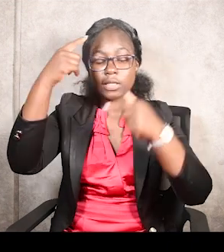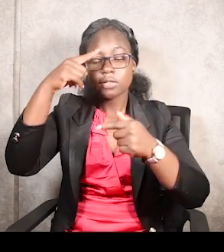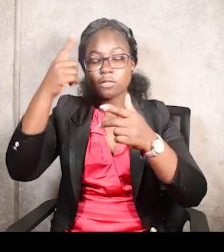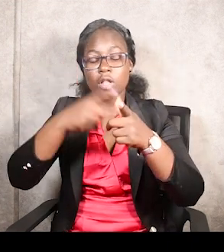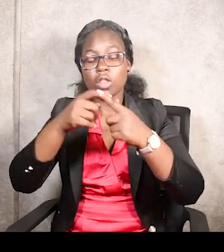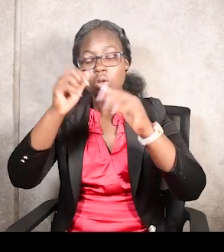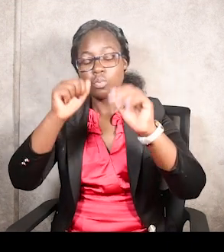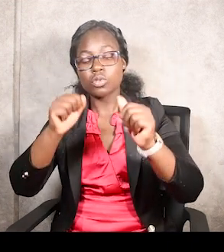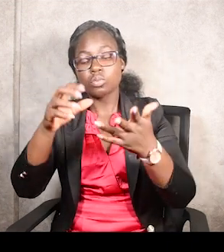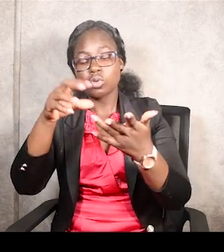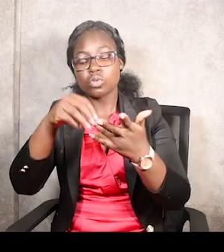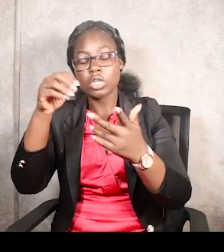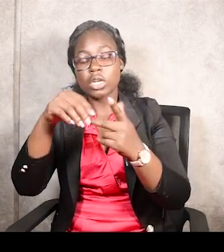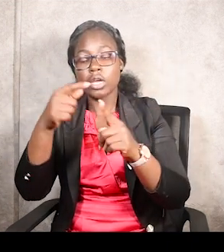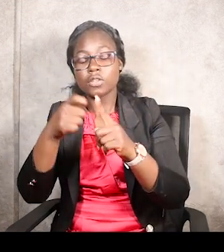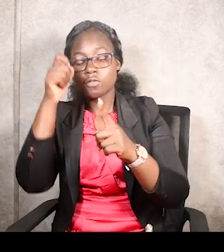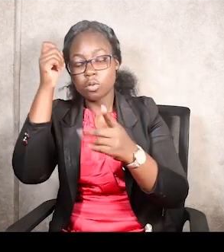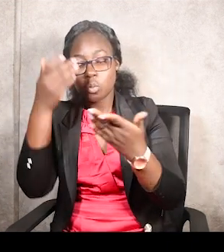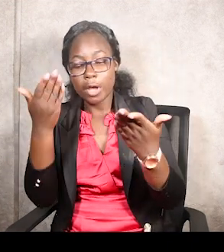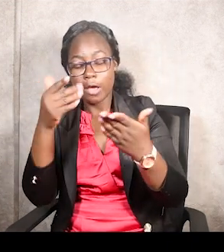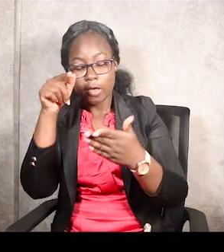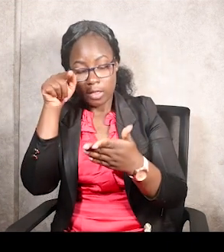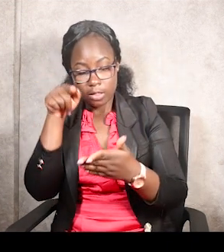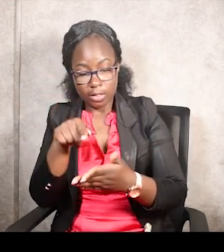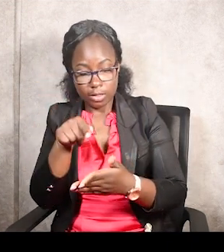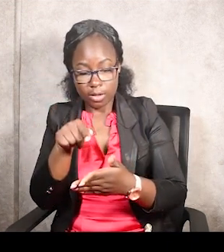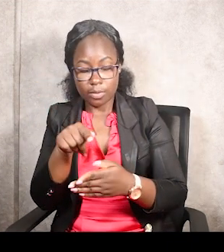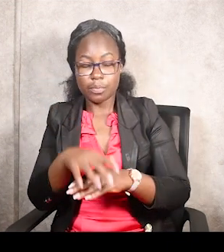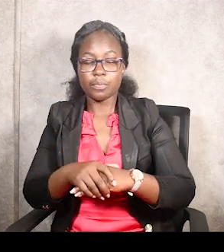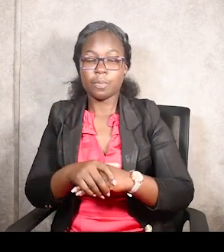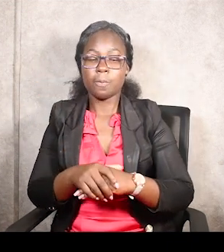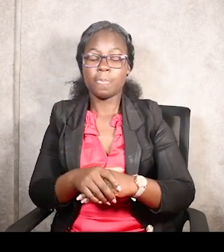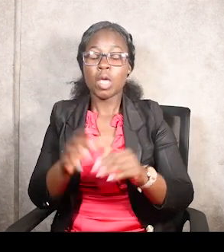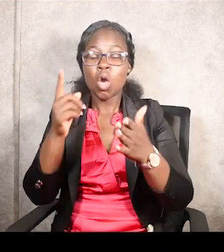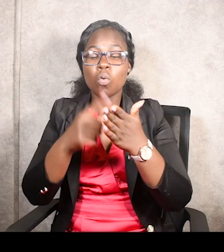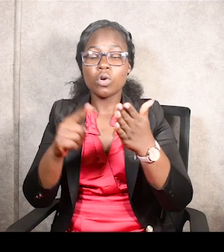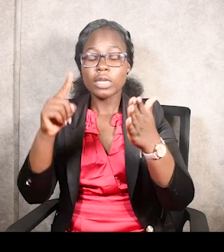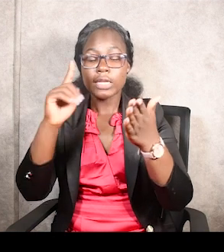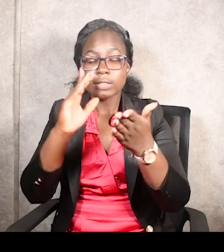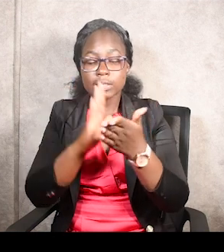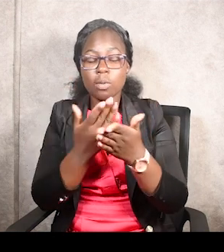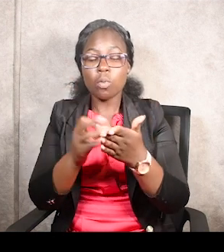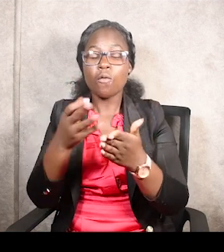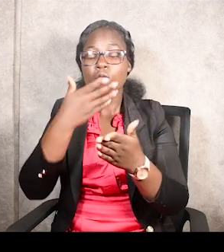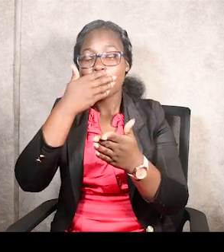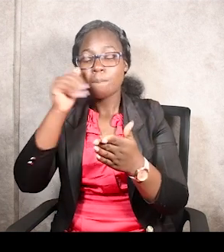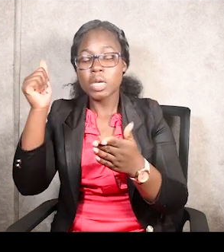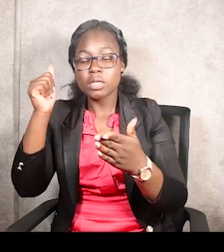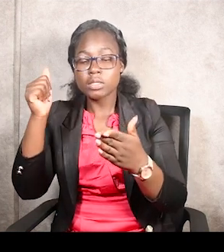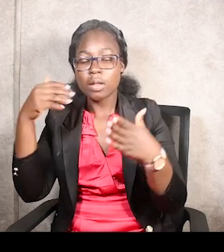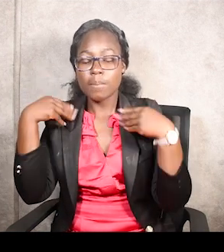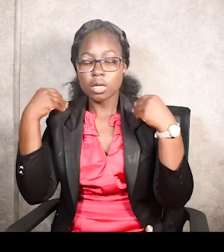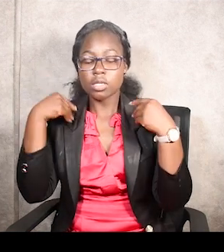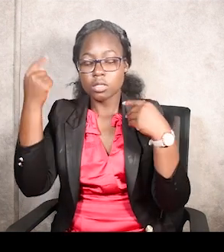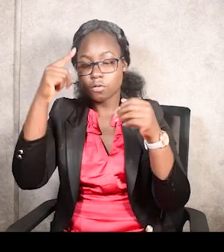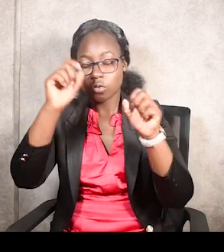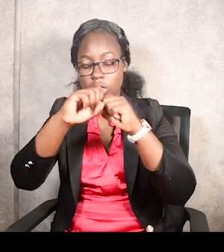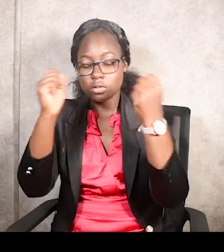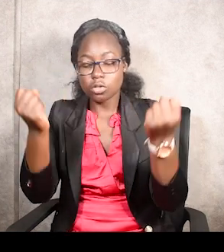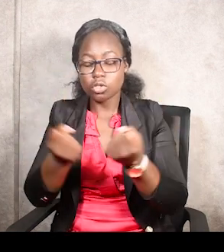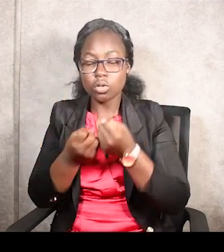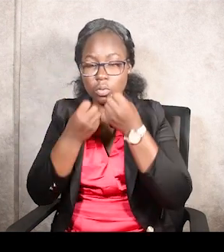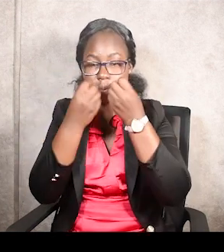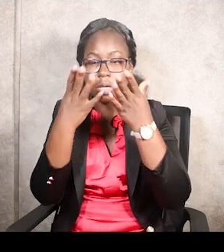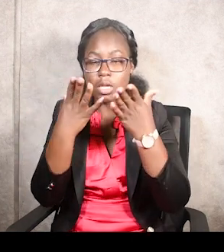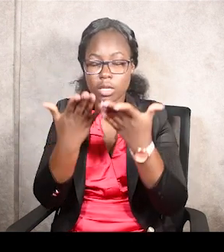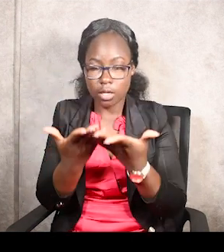So you can be able to analyze from that. What are some of the best practices for social media